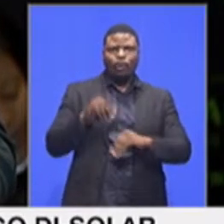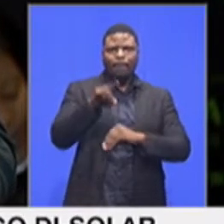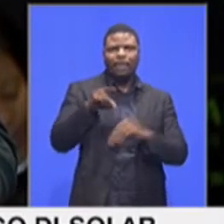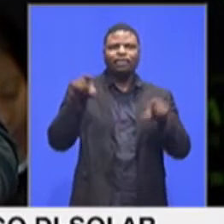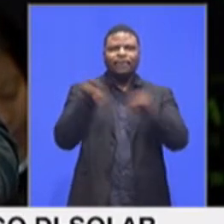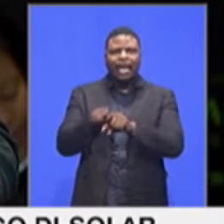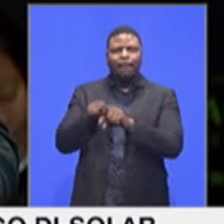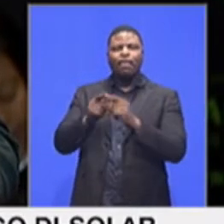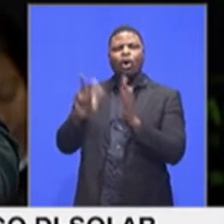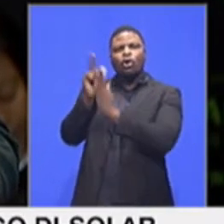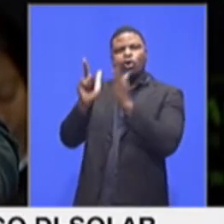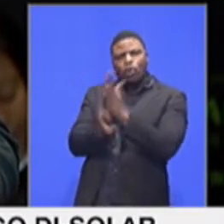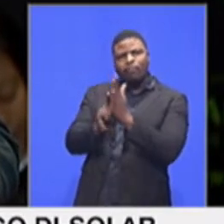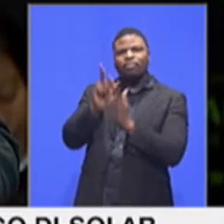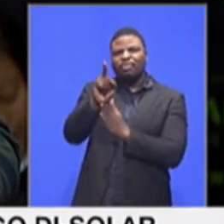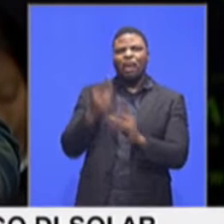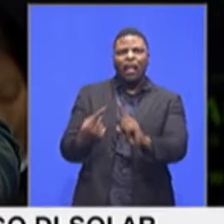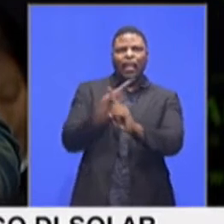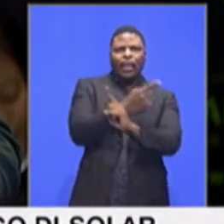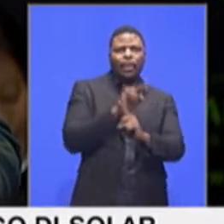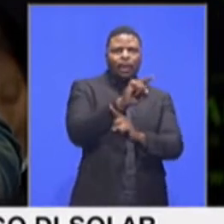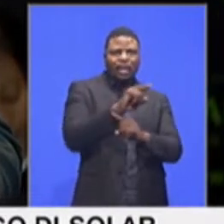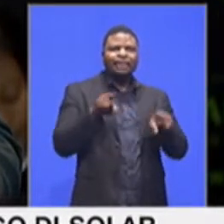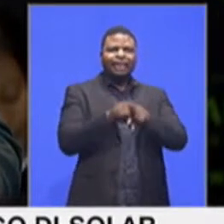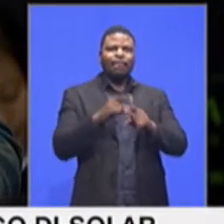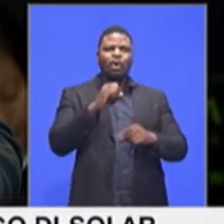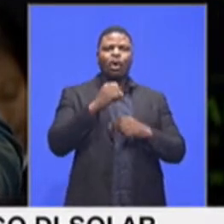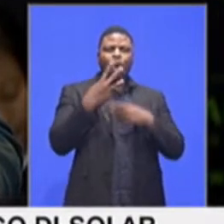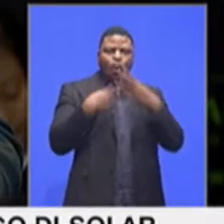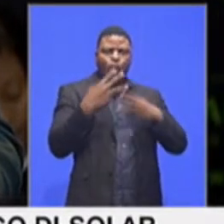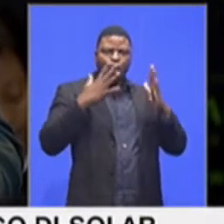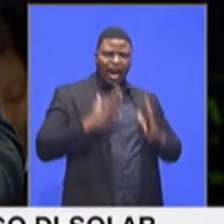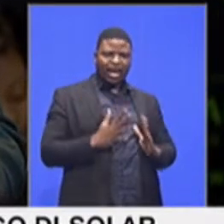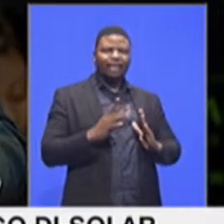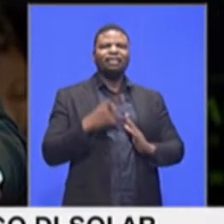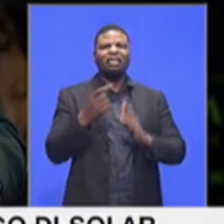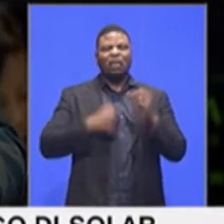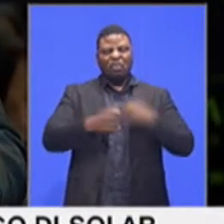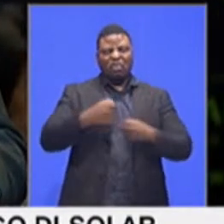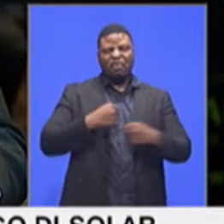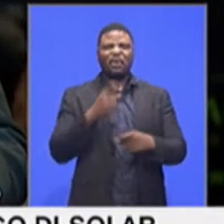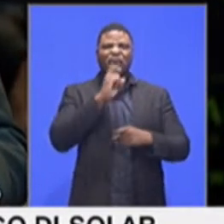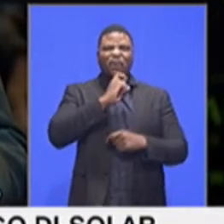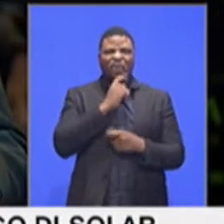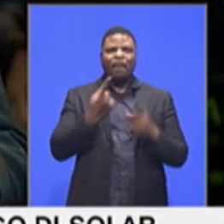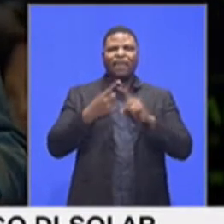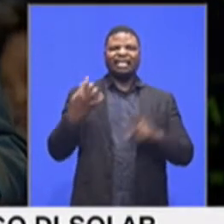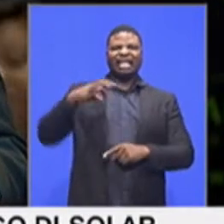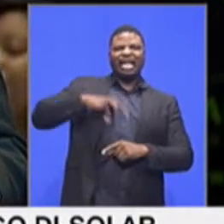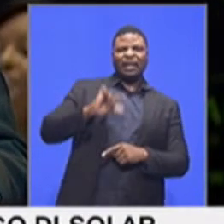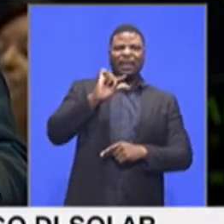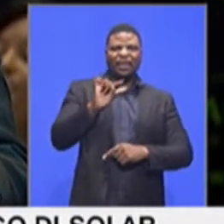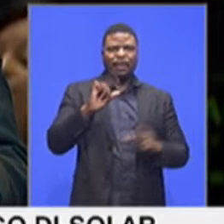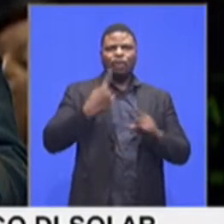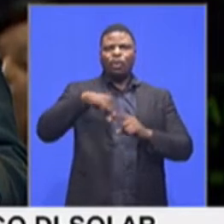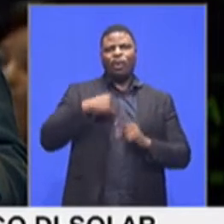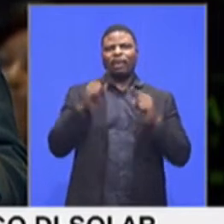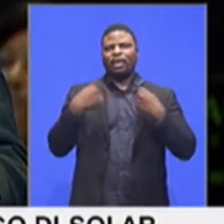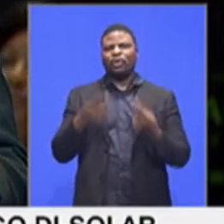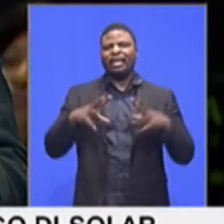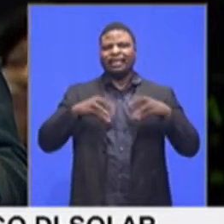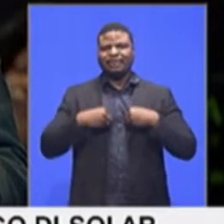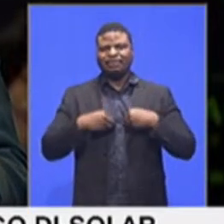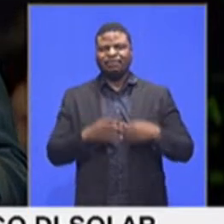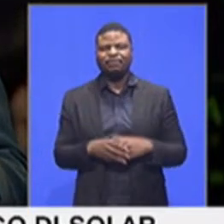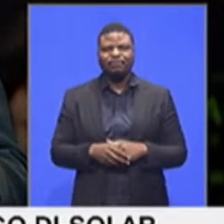appointed contractors and the workers they employ cannot be tolerated. Madam Speaker, allow me to